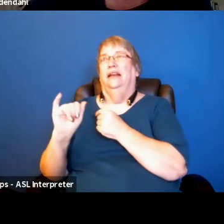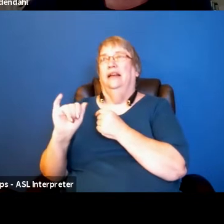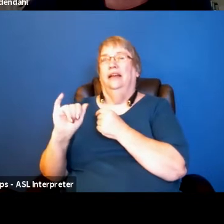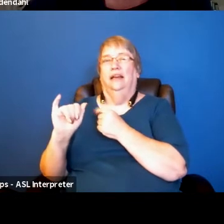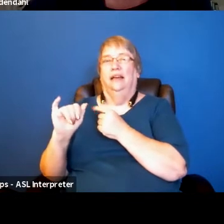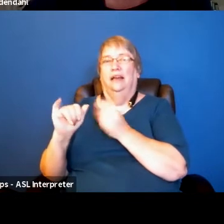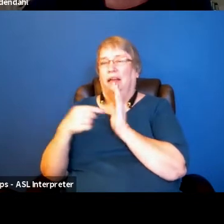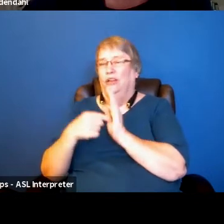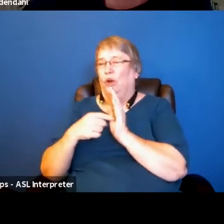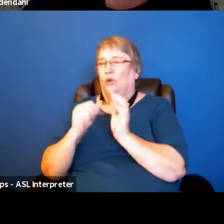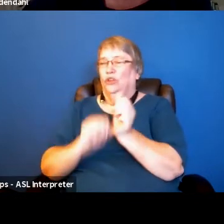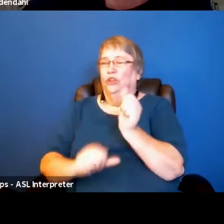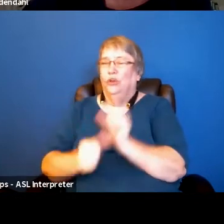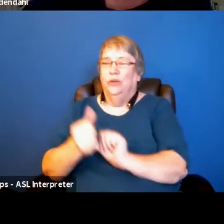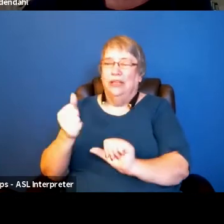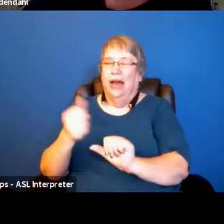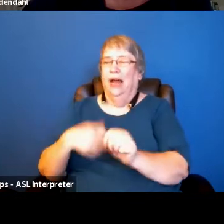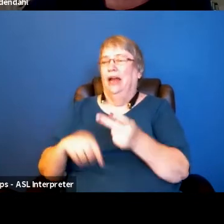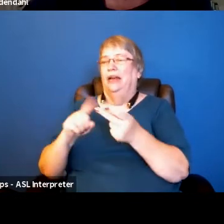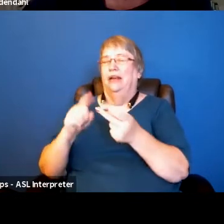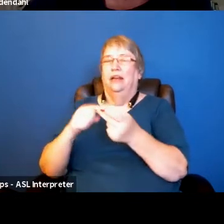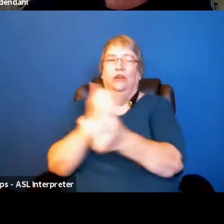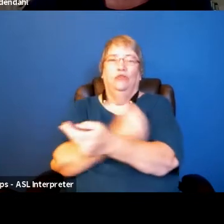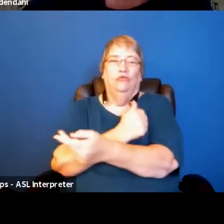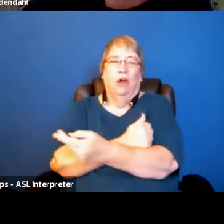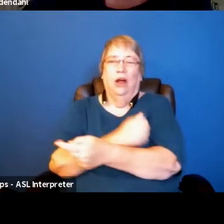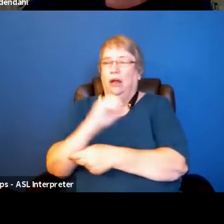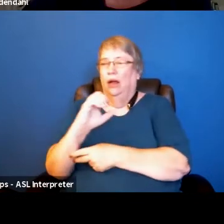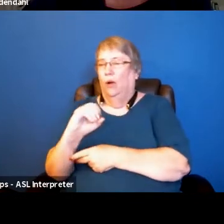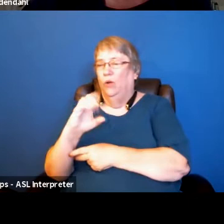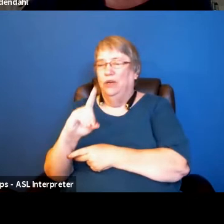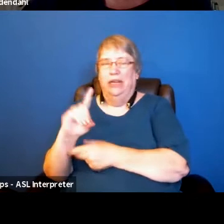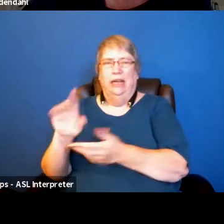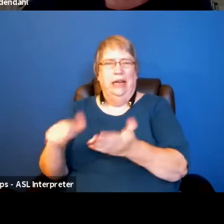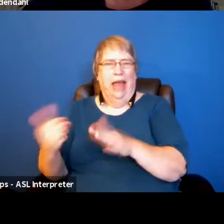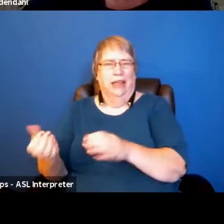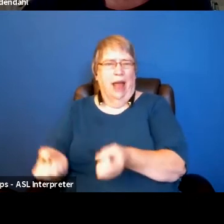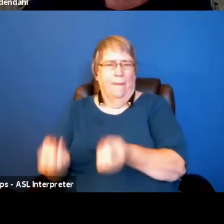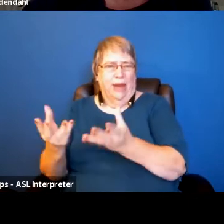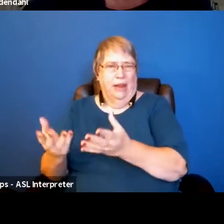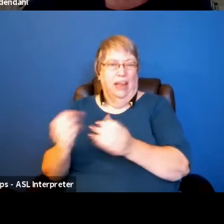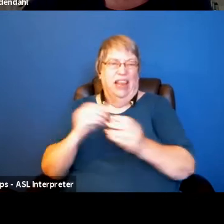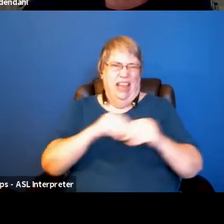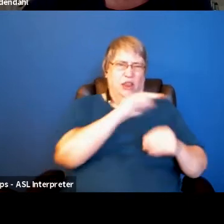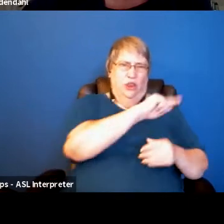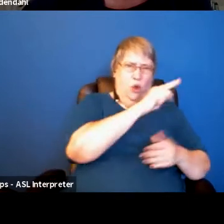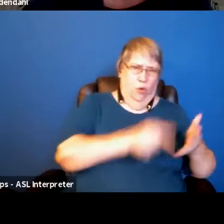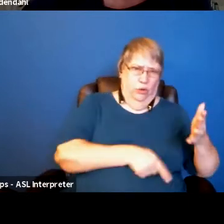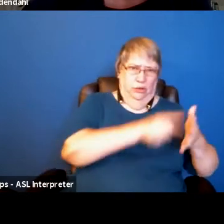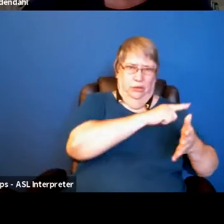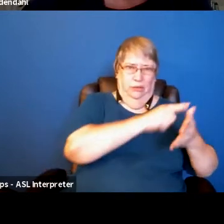so suicides, drug overdose deaths. And then we looked at